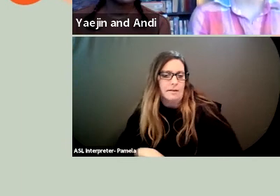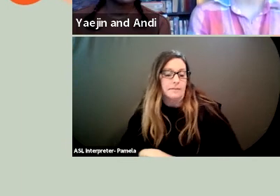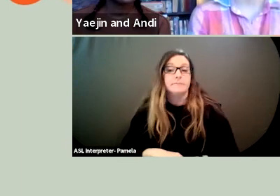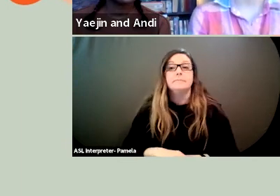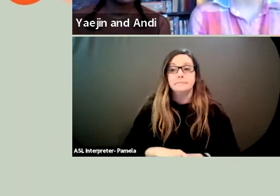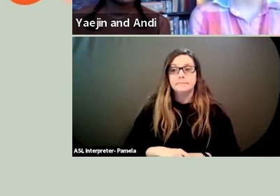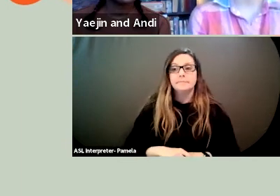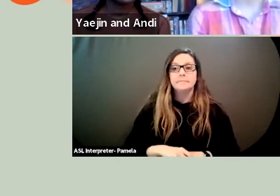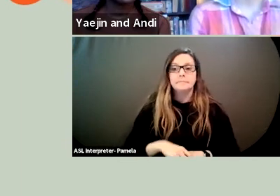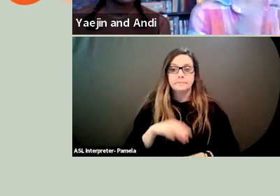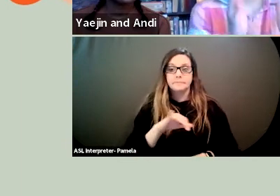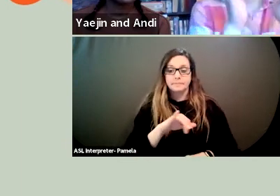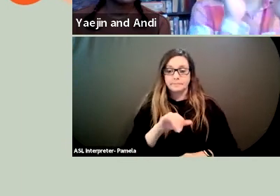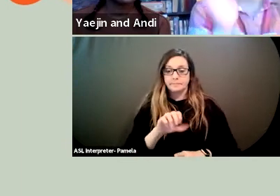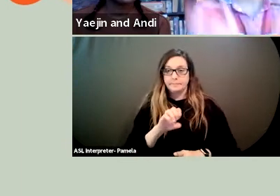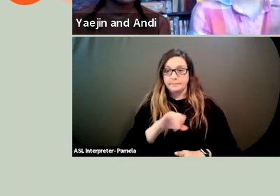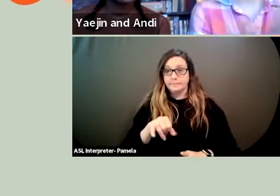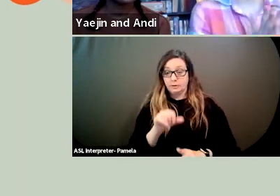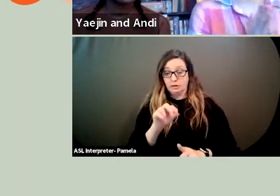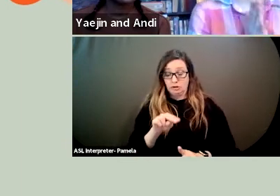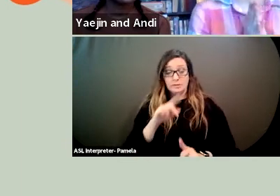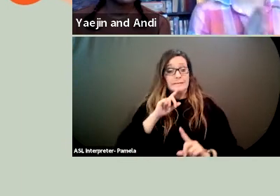encourage clinicians to